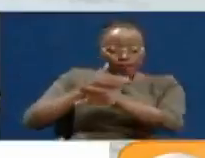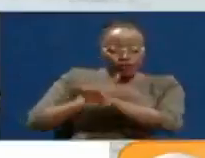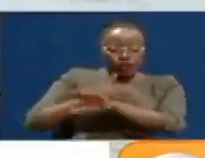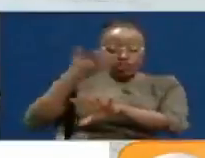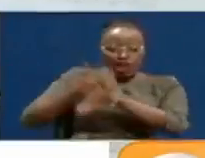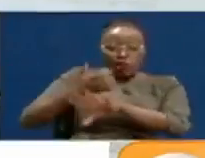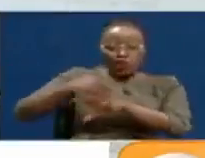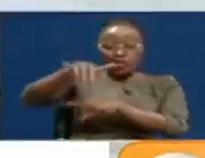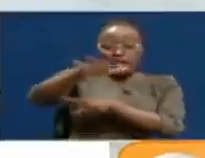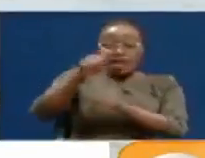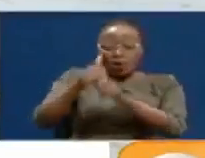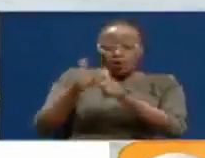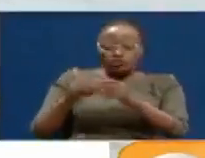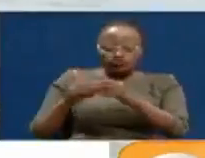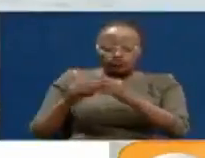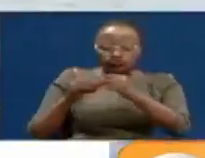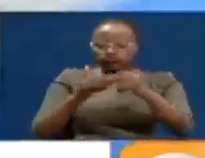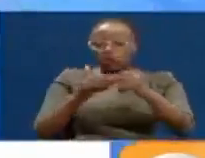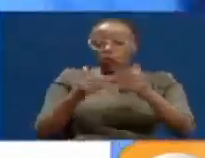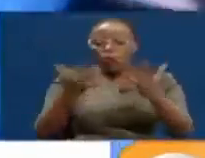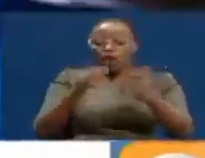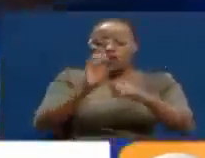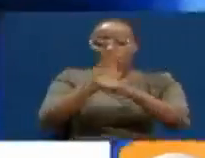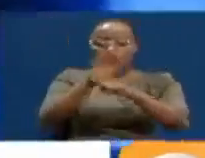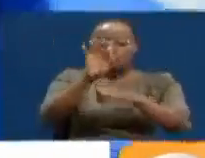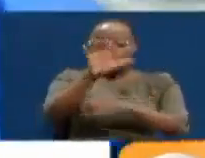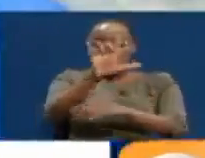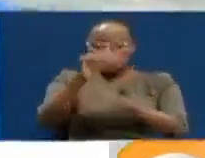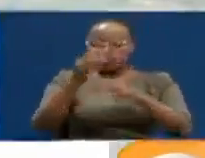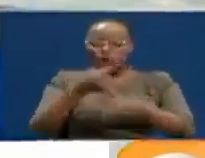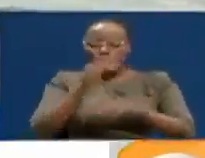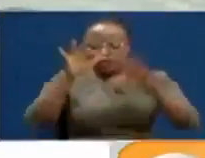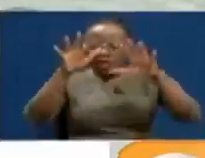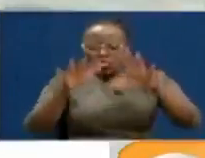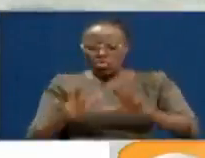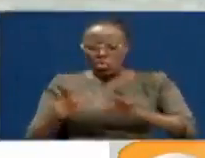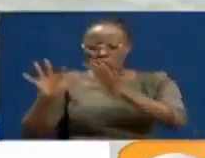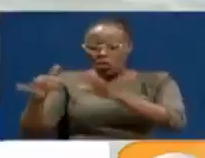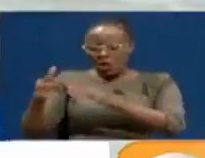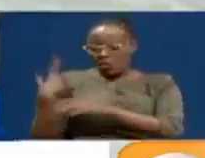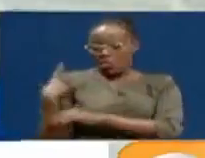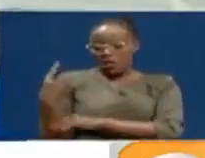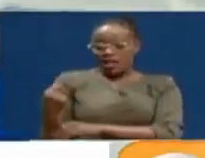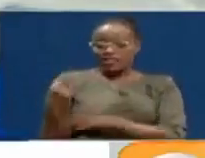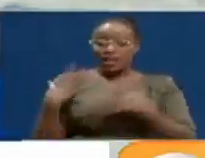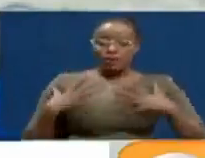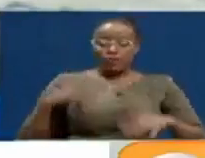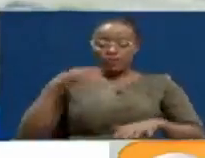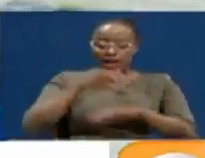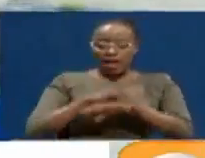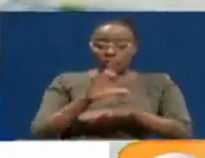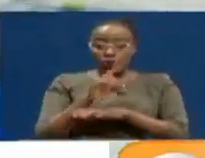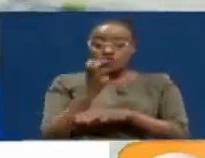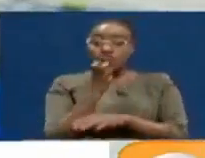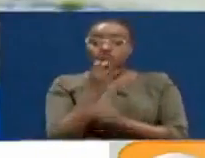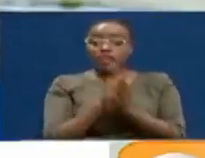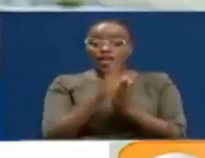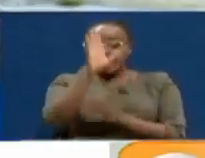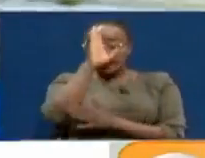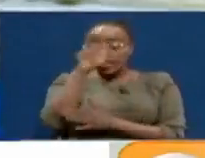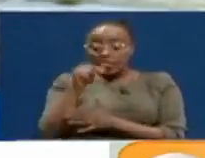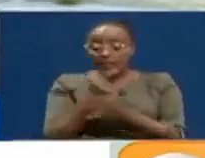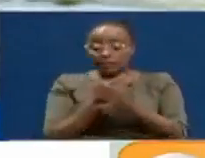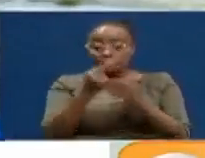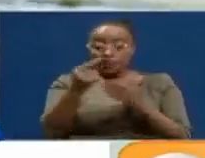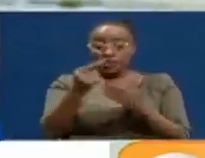rocky area that leads you to the 14 falls, that the latest discovery of bodies was made on Tuesday and Sunday of this